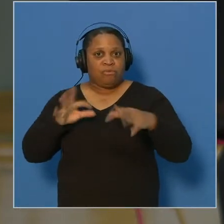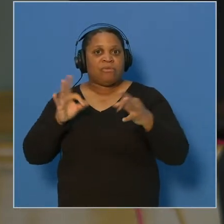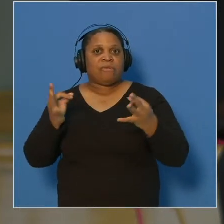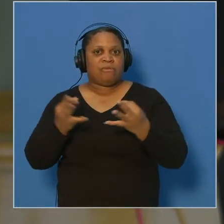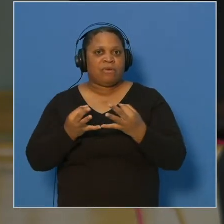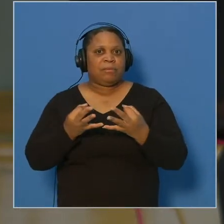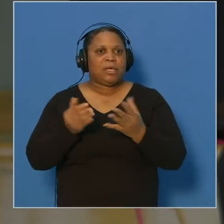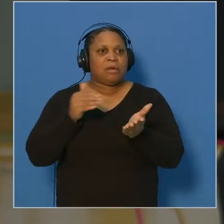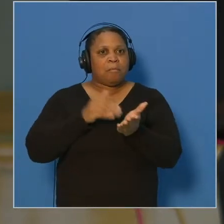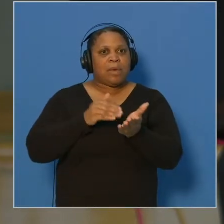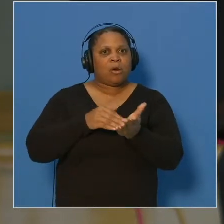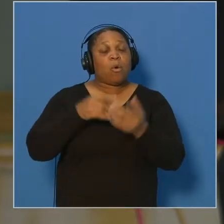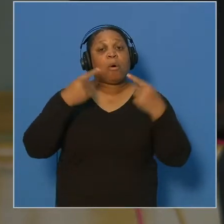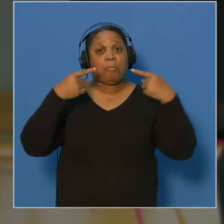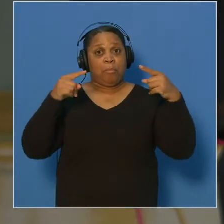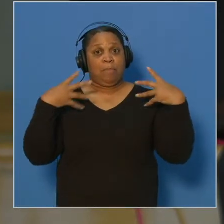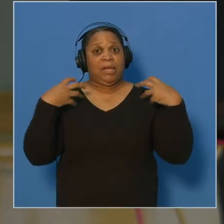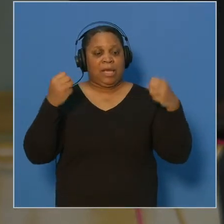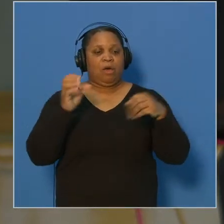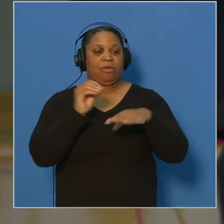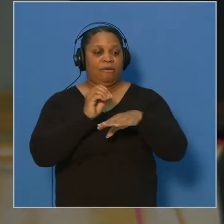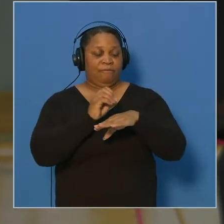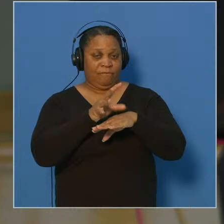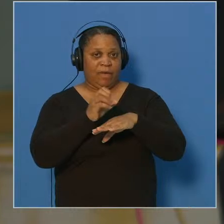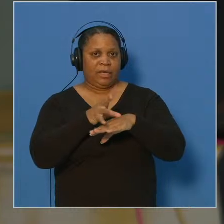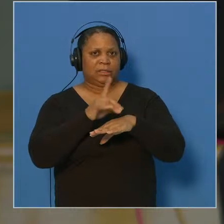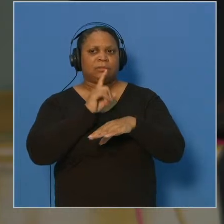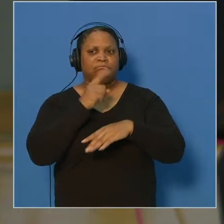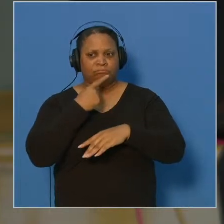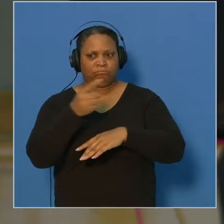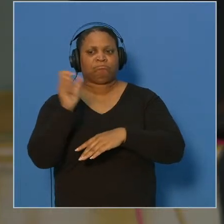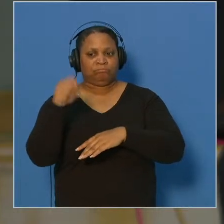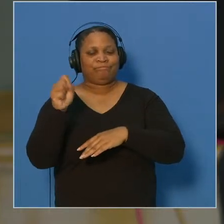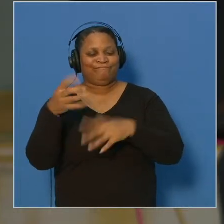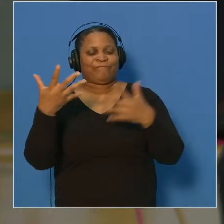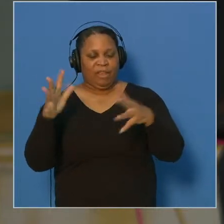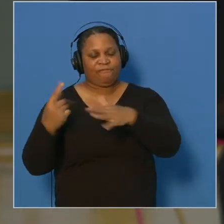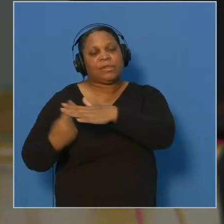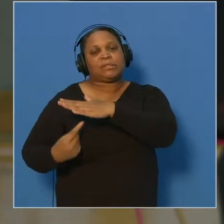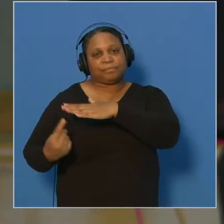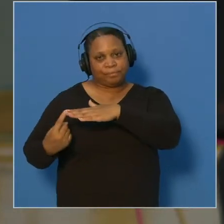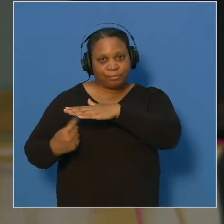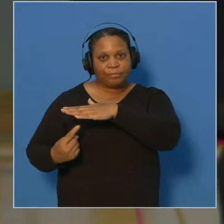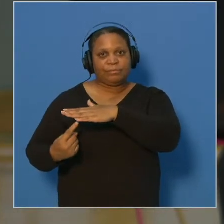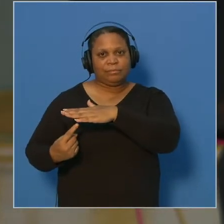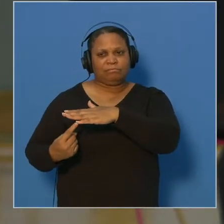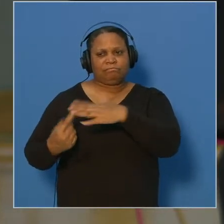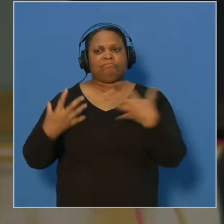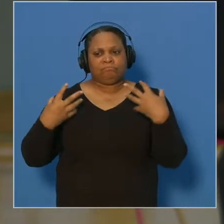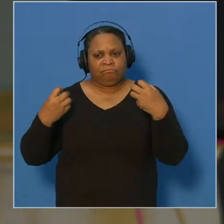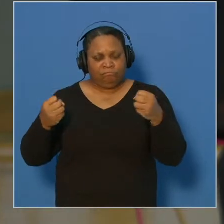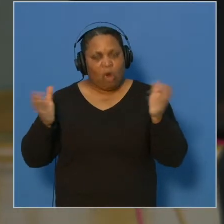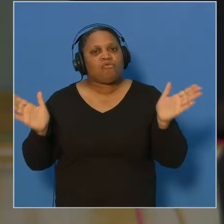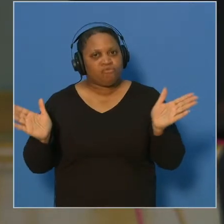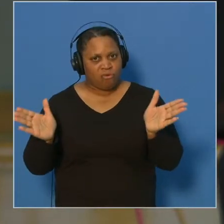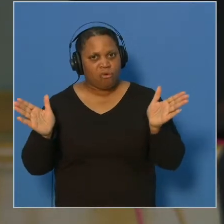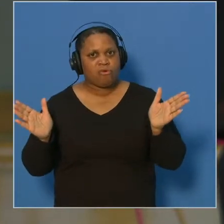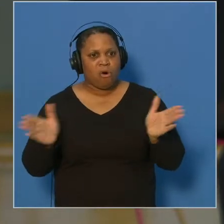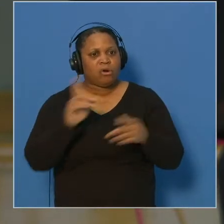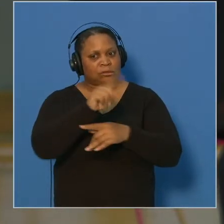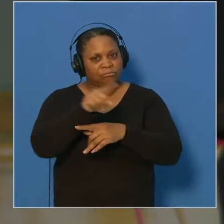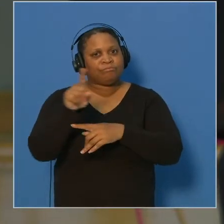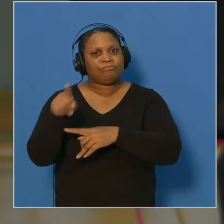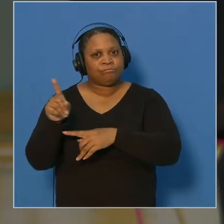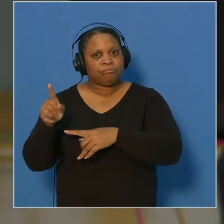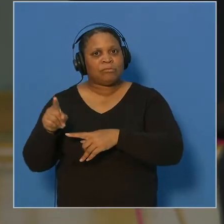medical and/or public health advice confirm that they can end the isolation period. I strongly encourage everyone to